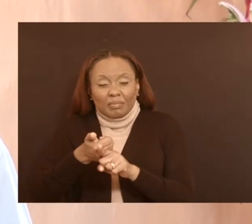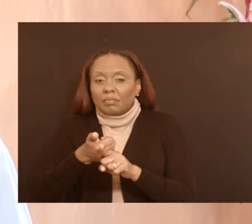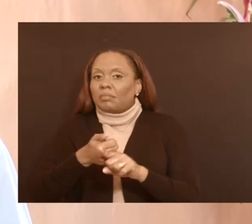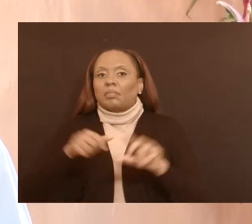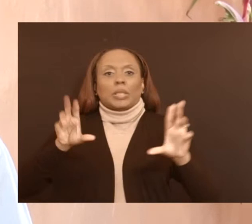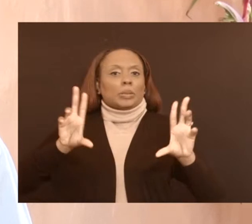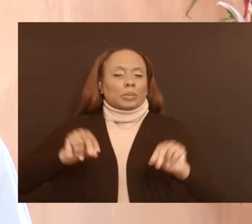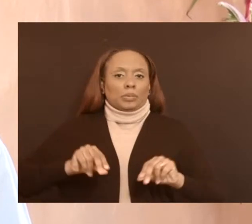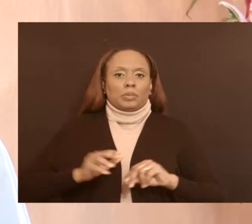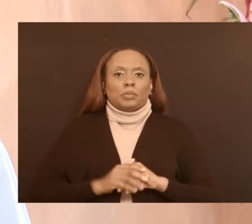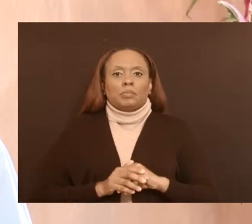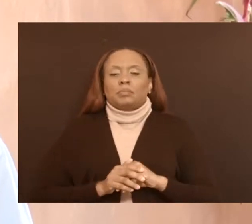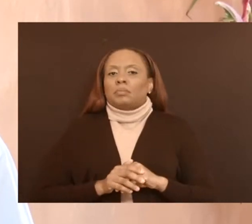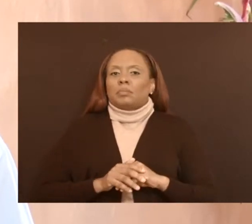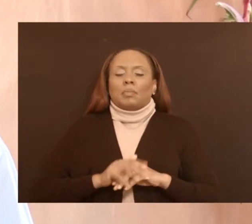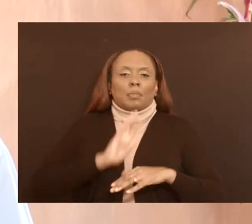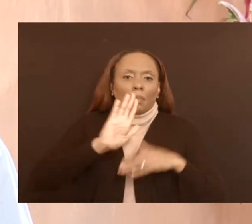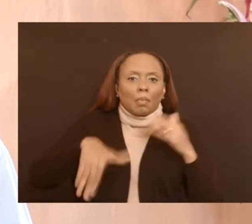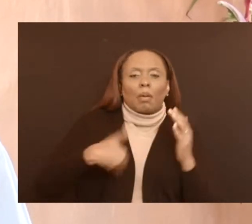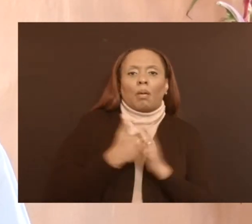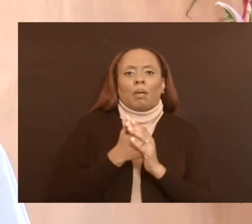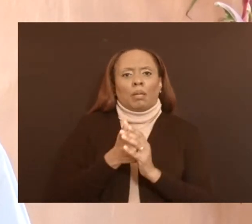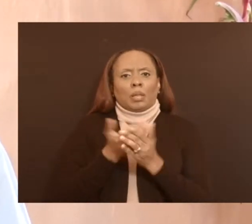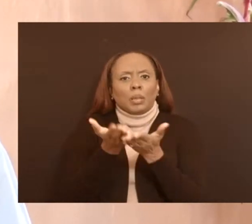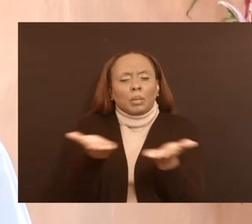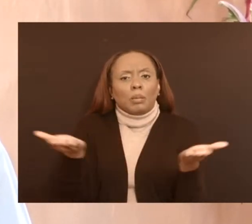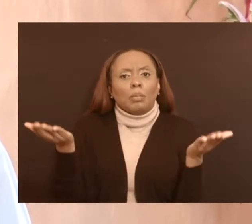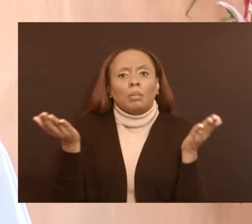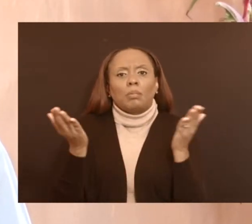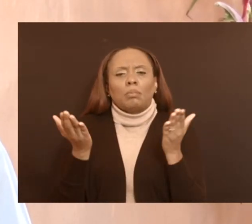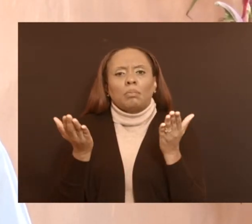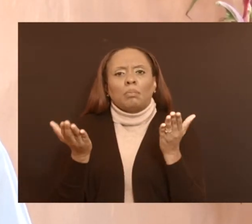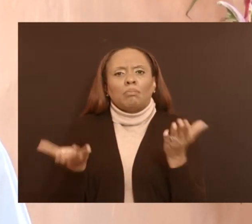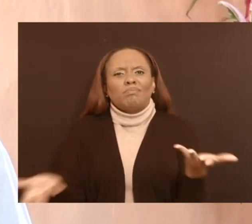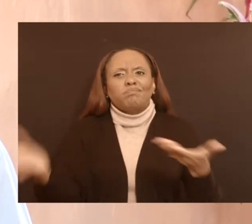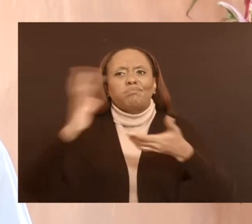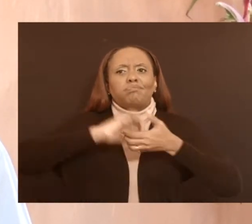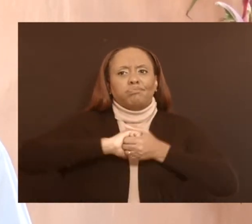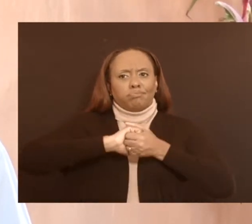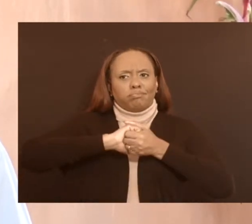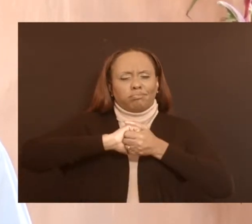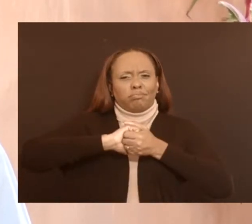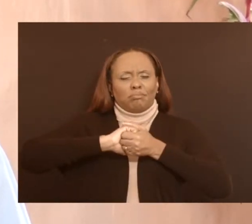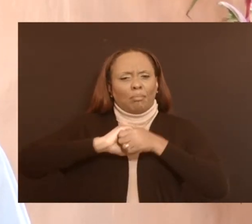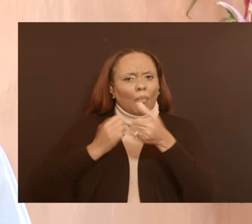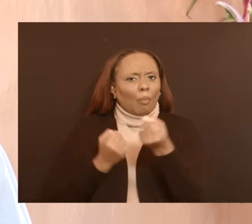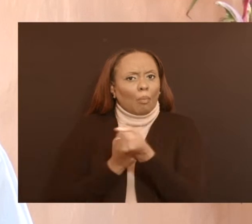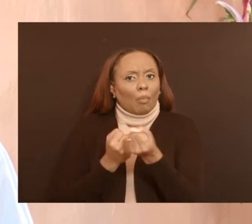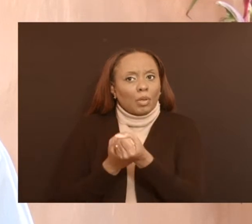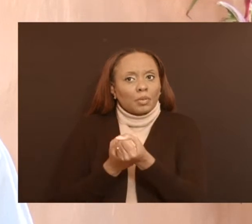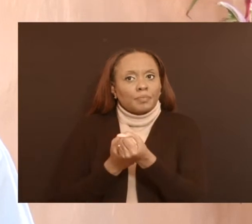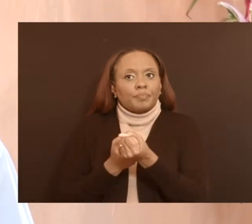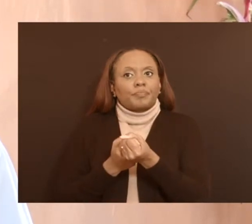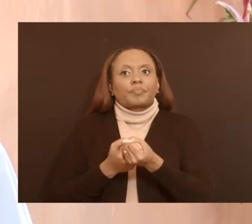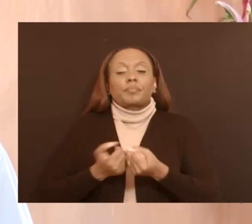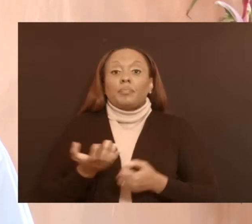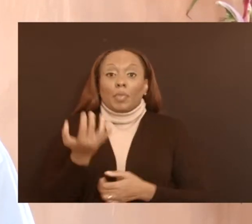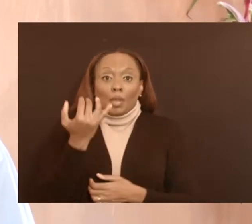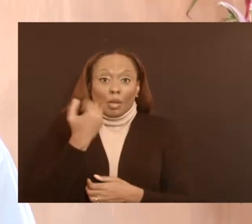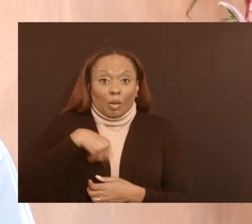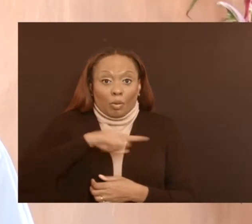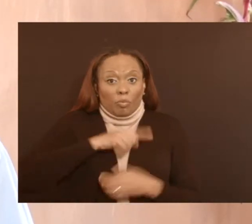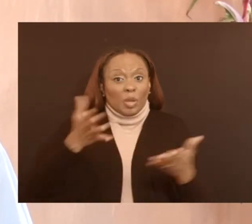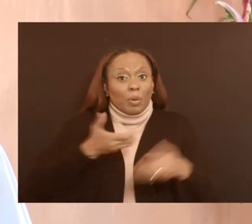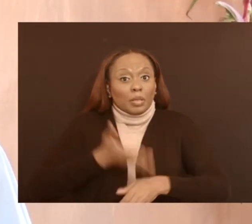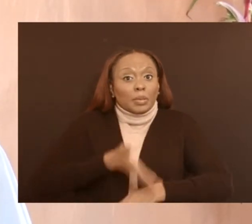the cooperation and the support of Barbadians in general. So we cannot maintain what we have and even improve